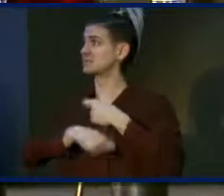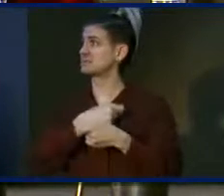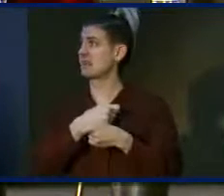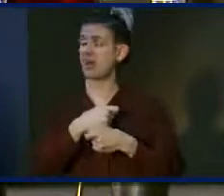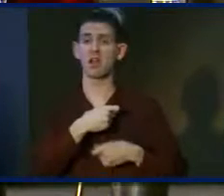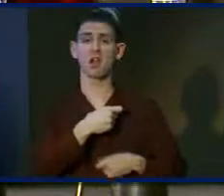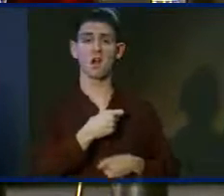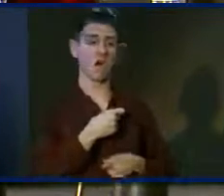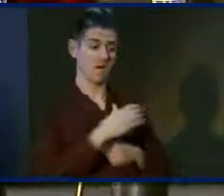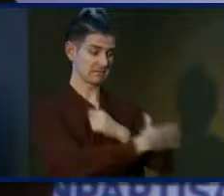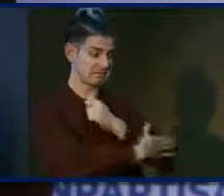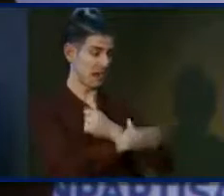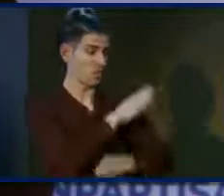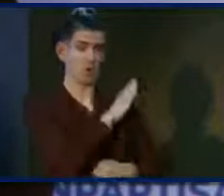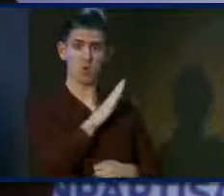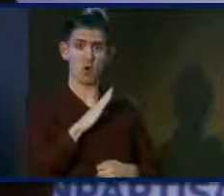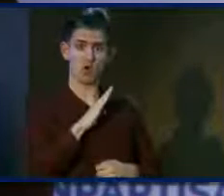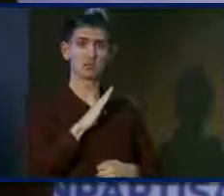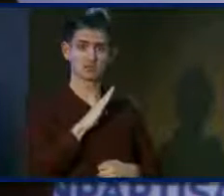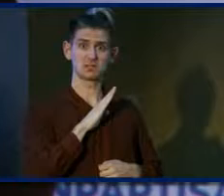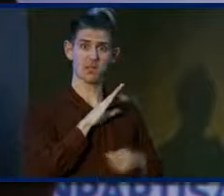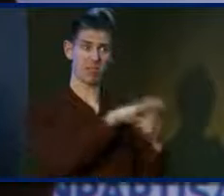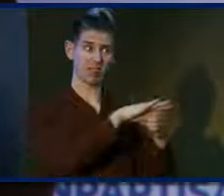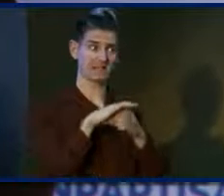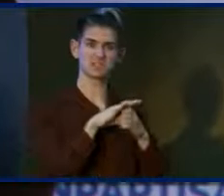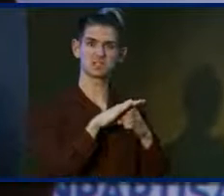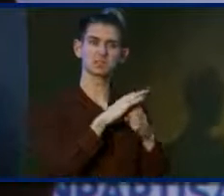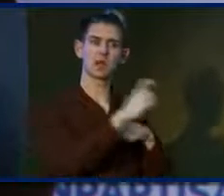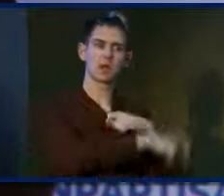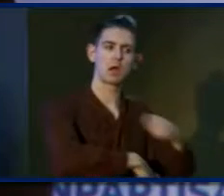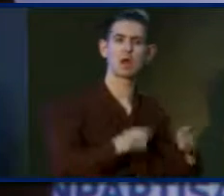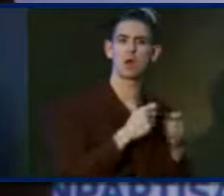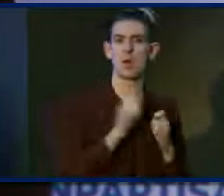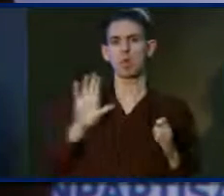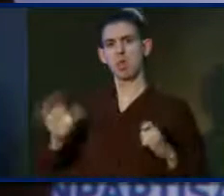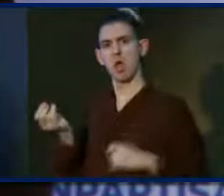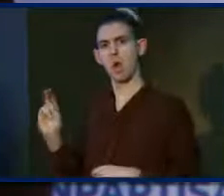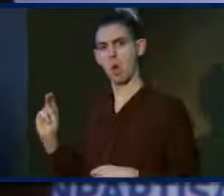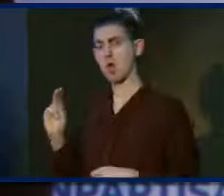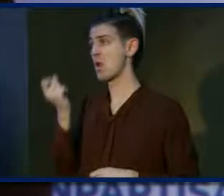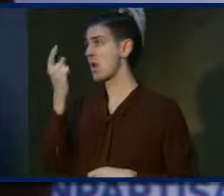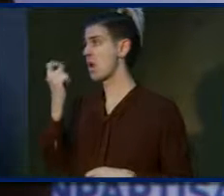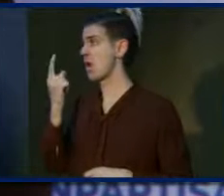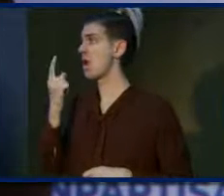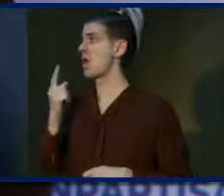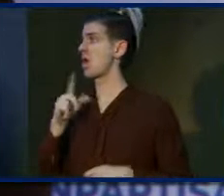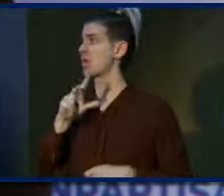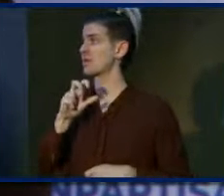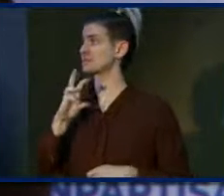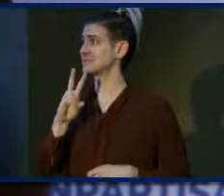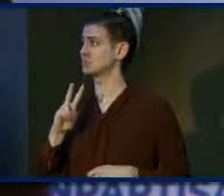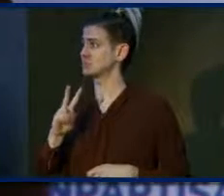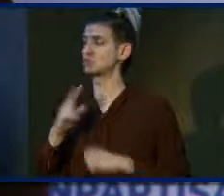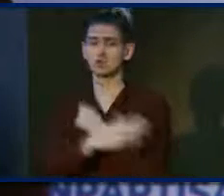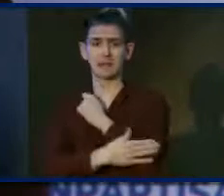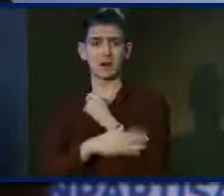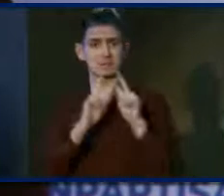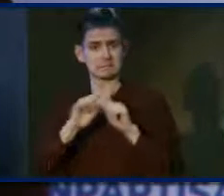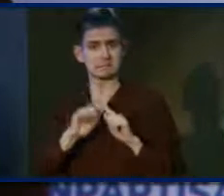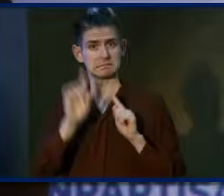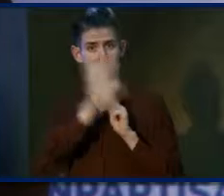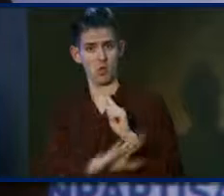county boards of elections. Y'all, we have 159 counties in the state of Georgia, but they're only targeting one